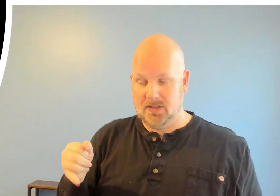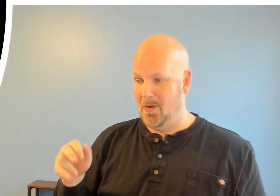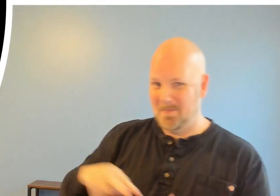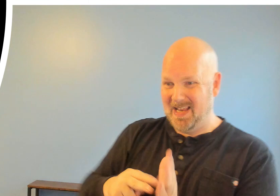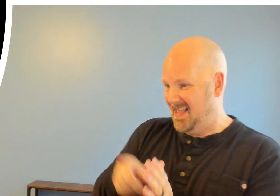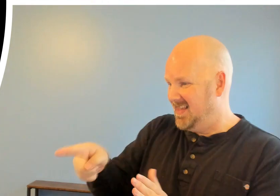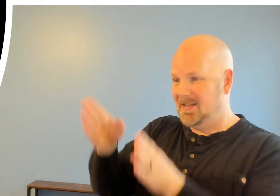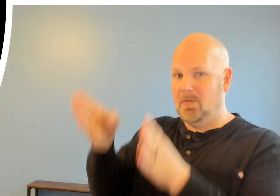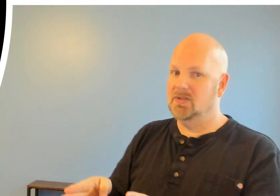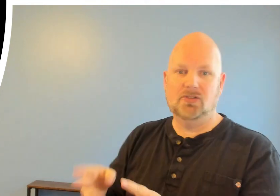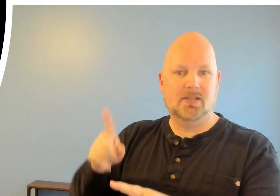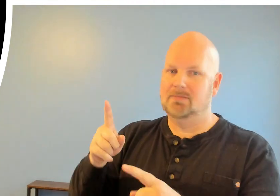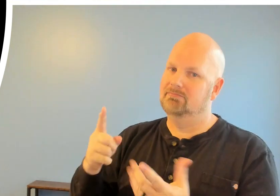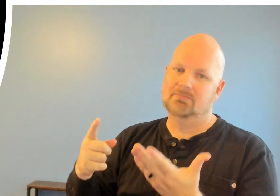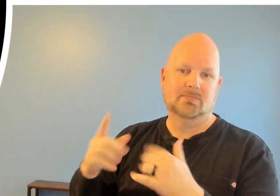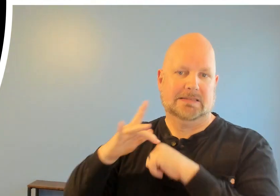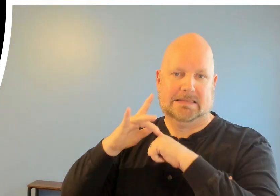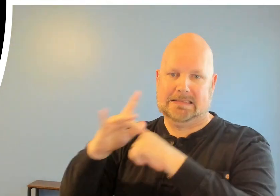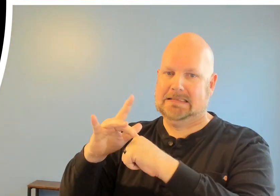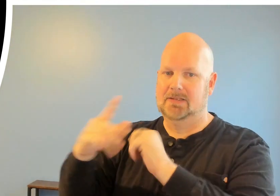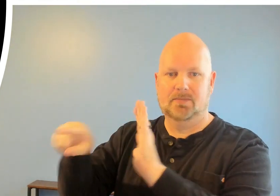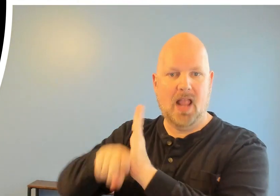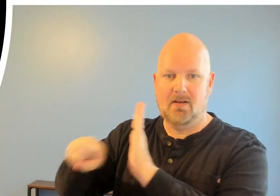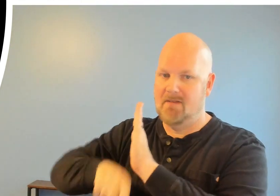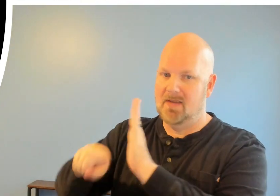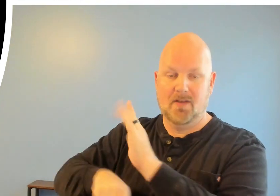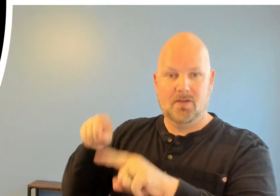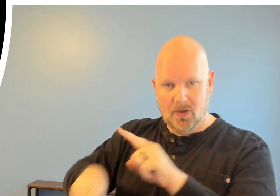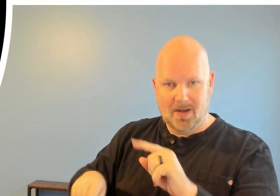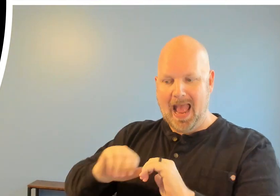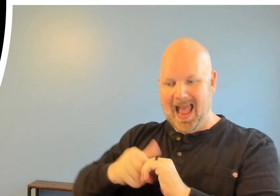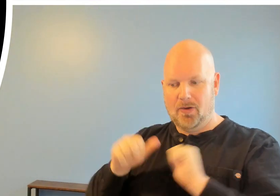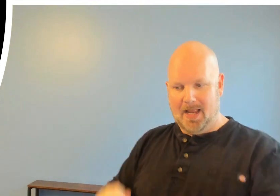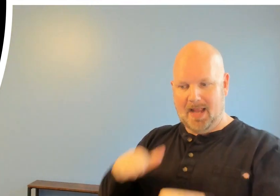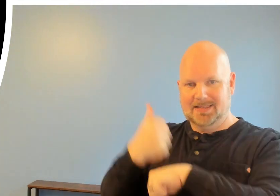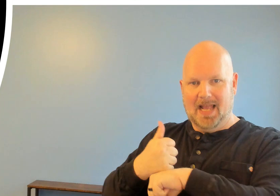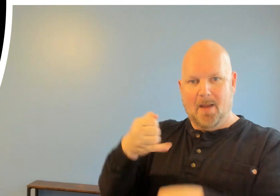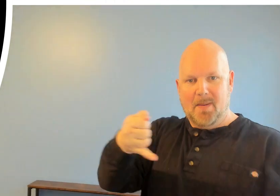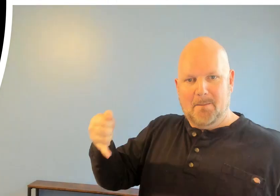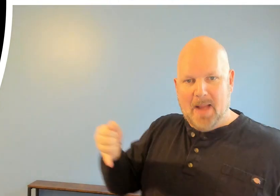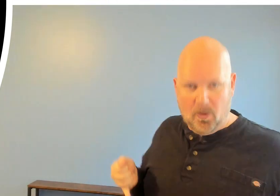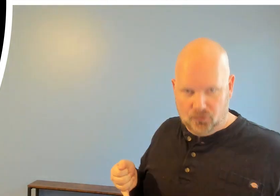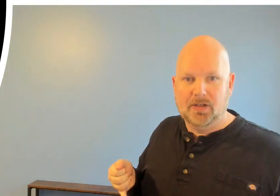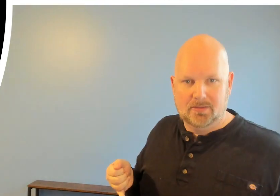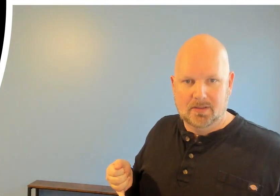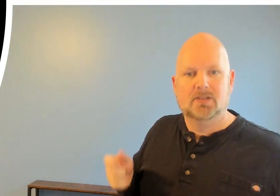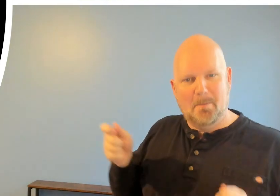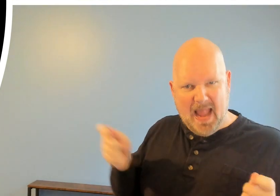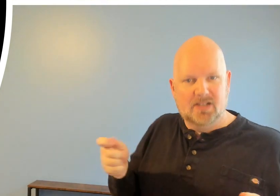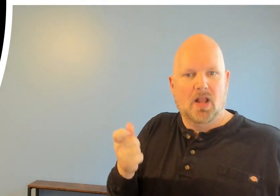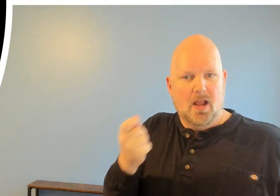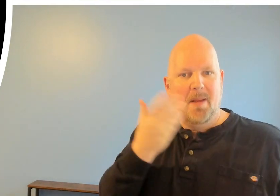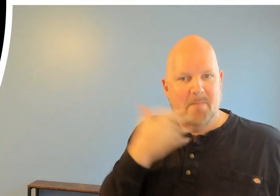for individuals who just could not get there and were really focused in on the negativity parts of life, it helped me manage